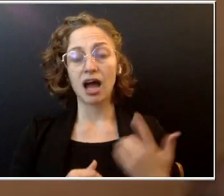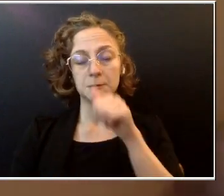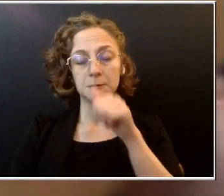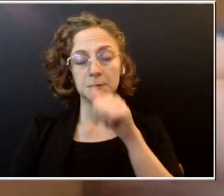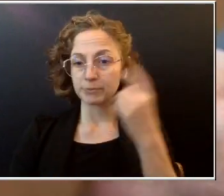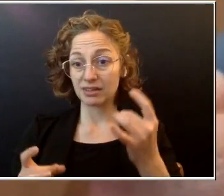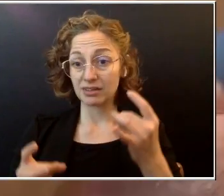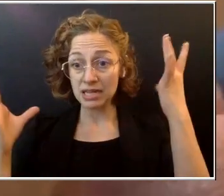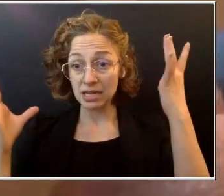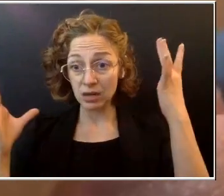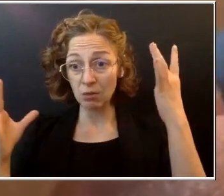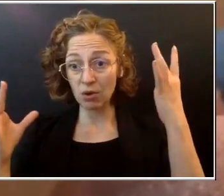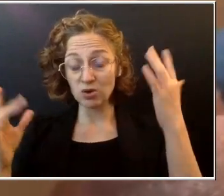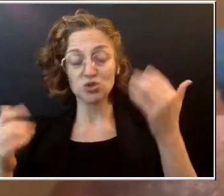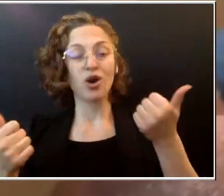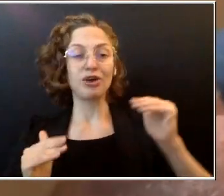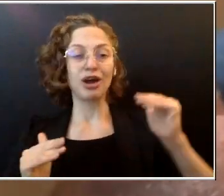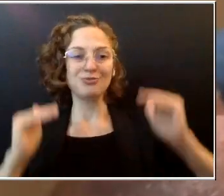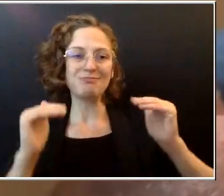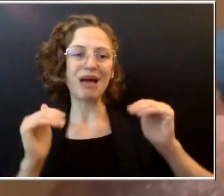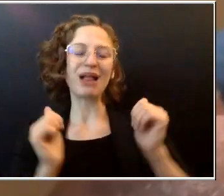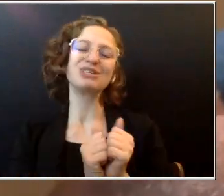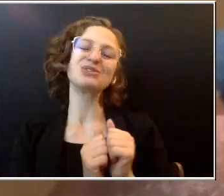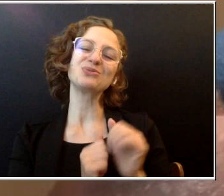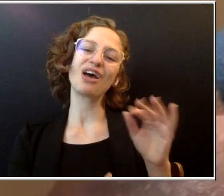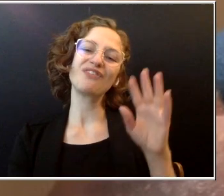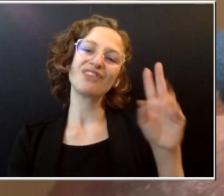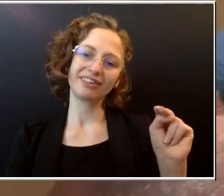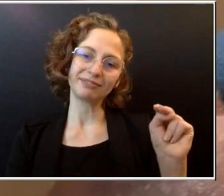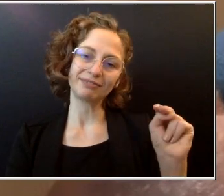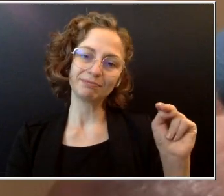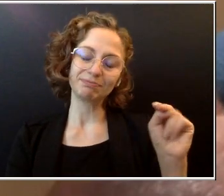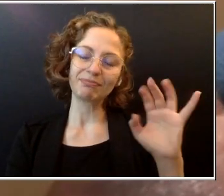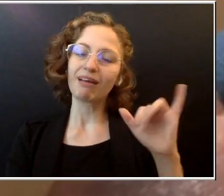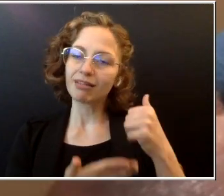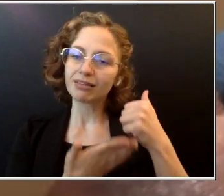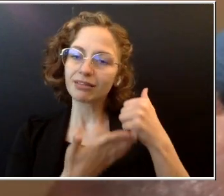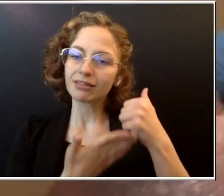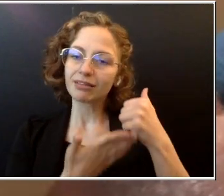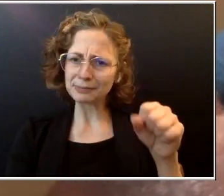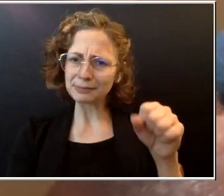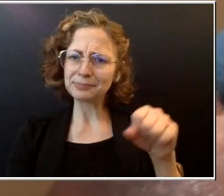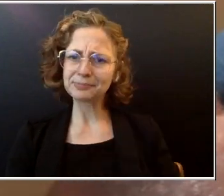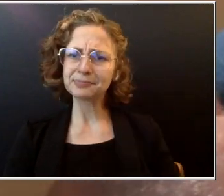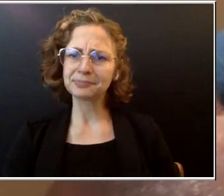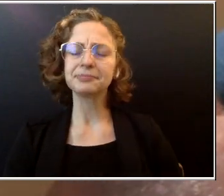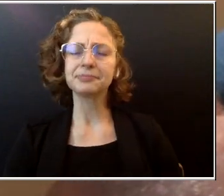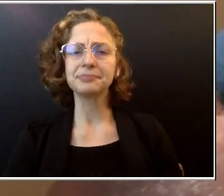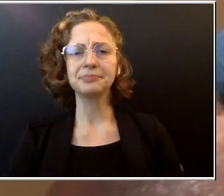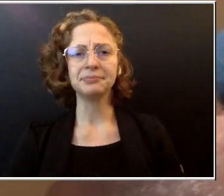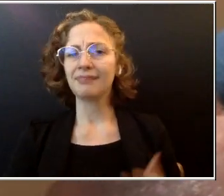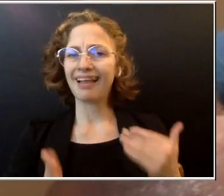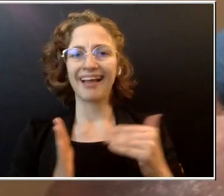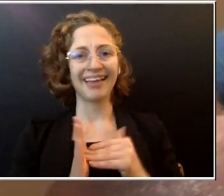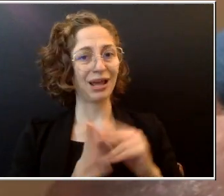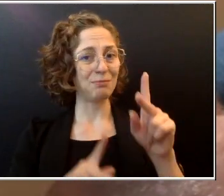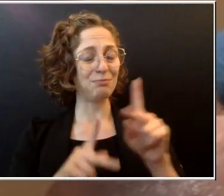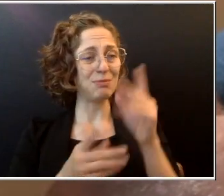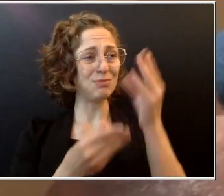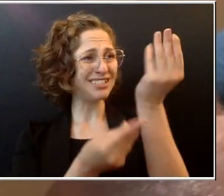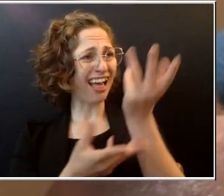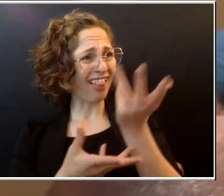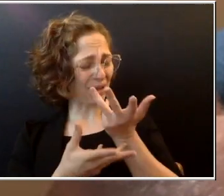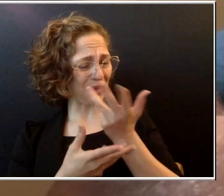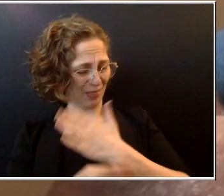with fun. And that definitely helped. And, again, just having people tell me that I inspired them and kept